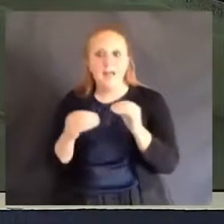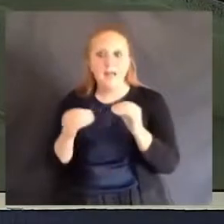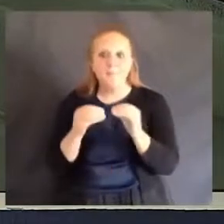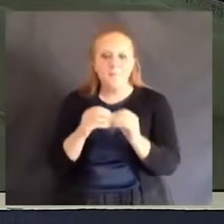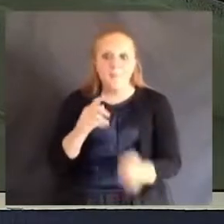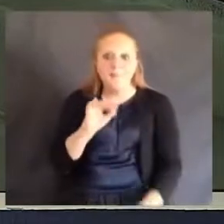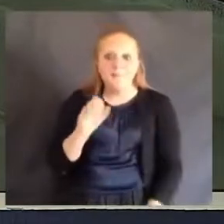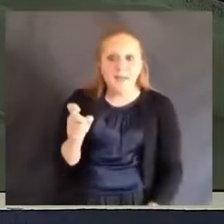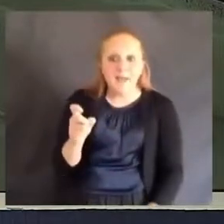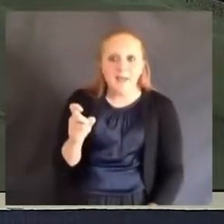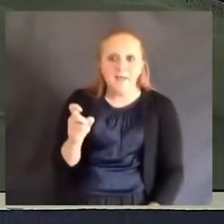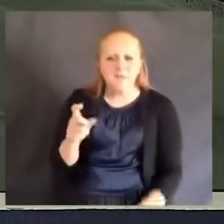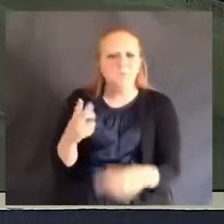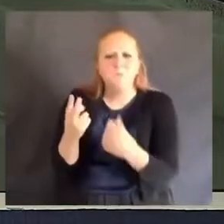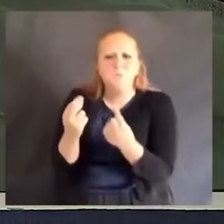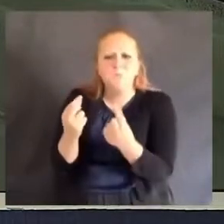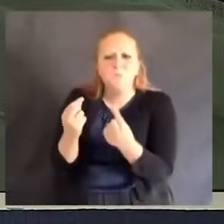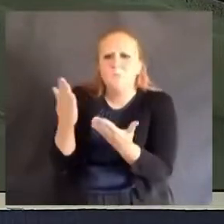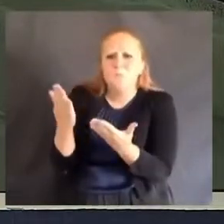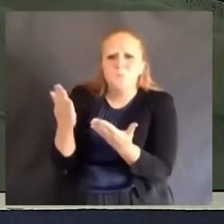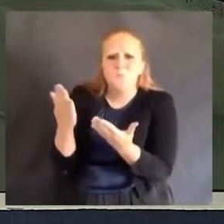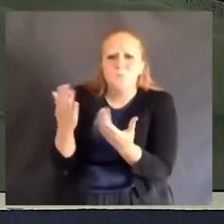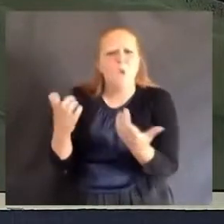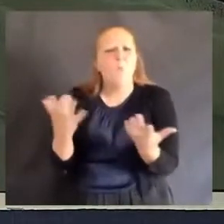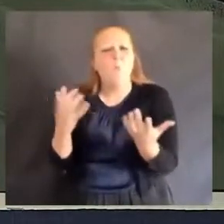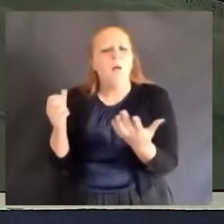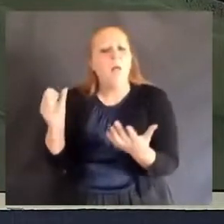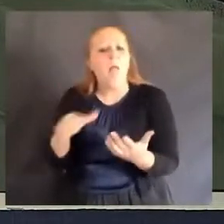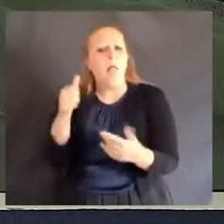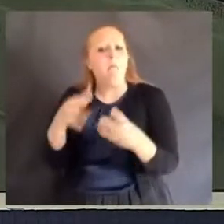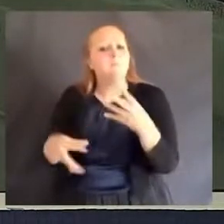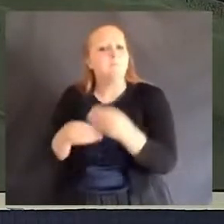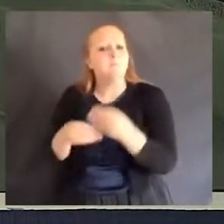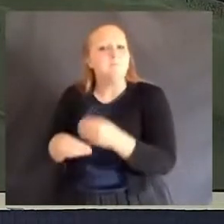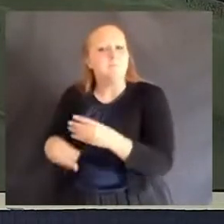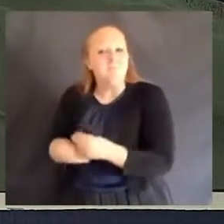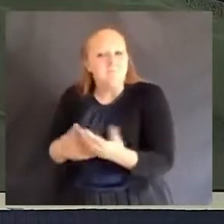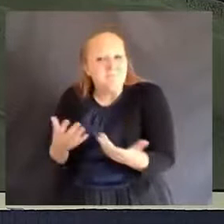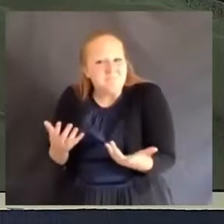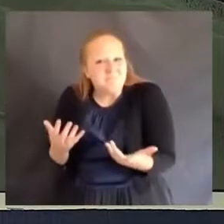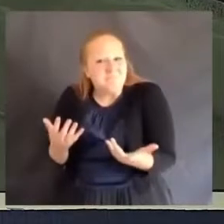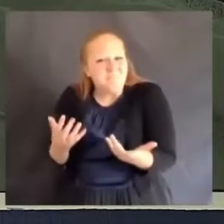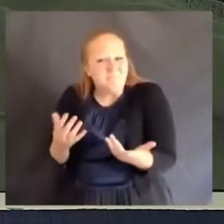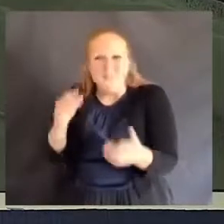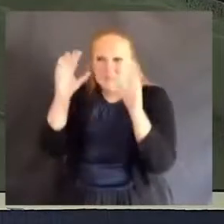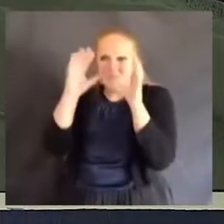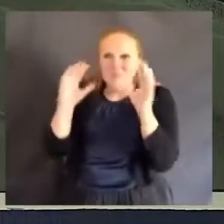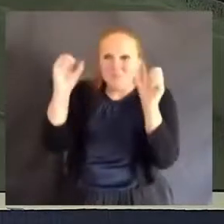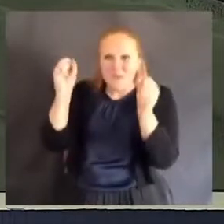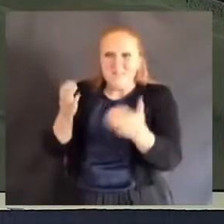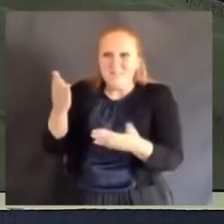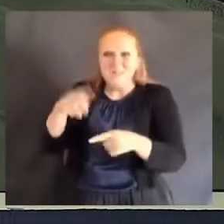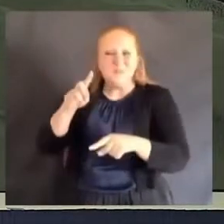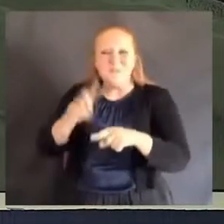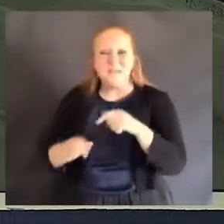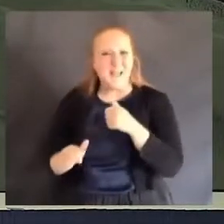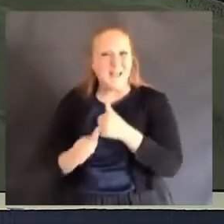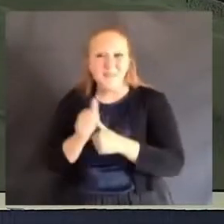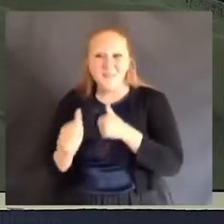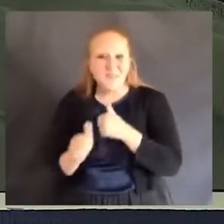through SALT? What else? What you can't